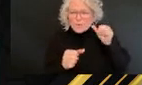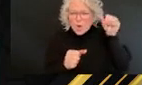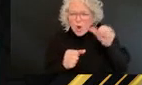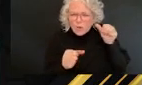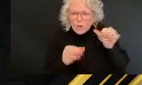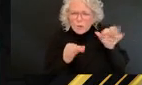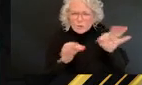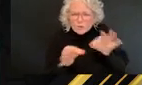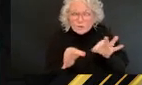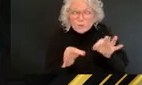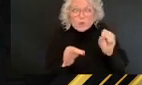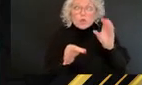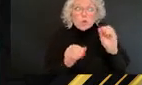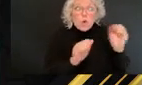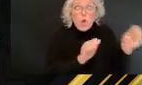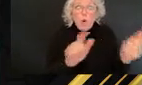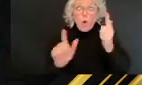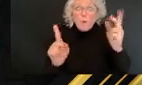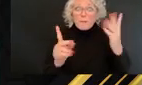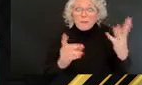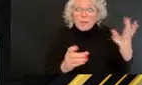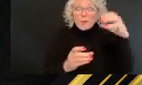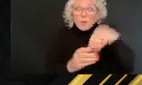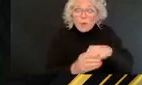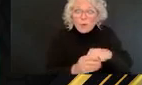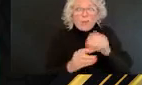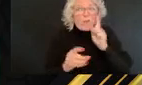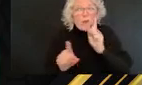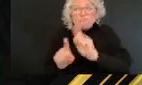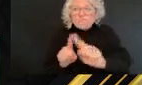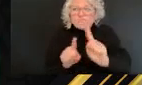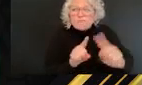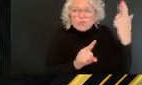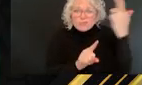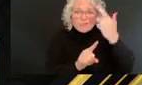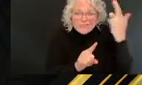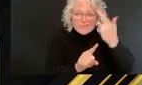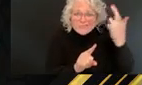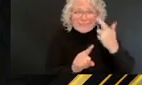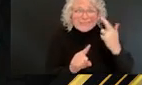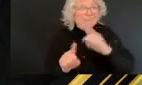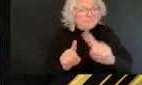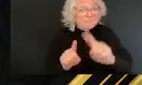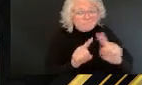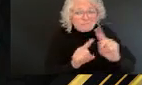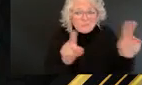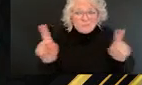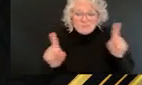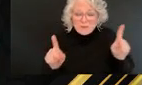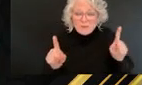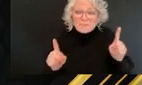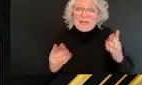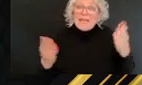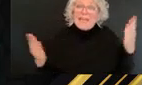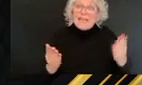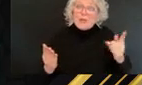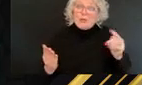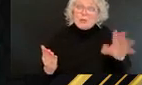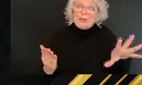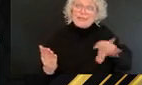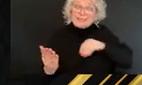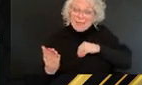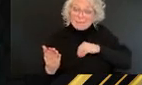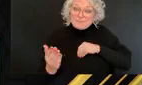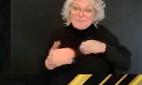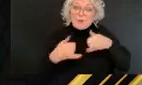audio description as a means of inclusion across a variety of contexts and for a variety of people. Here to